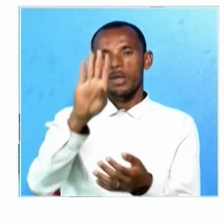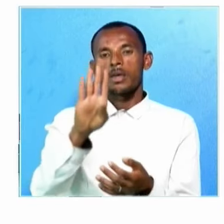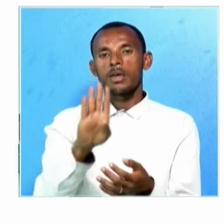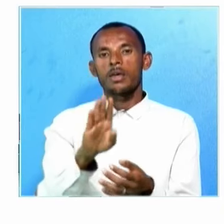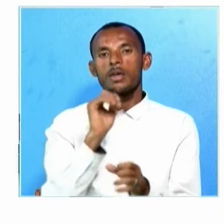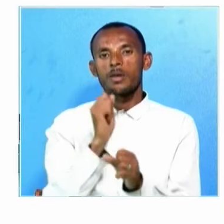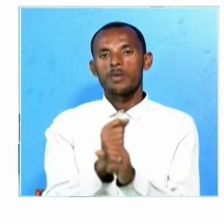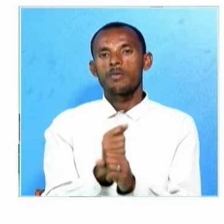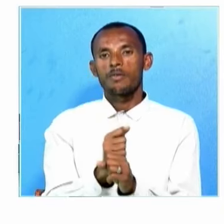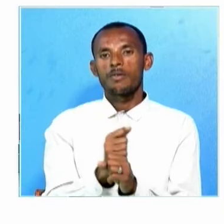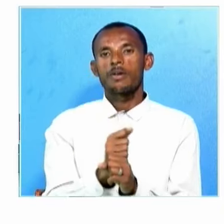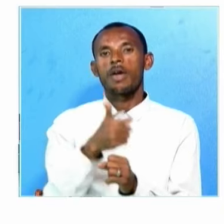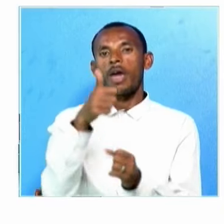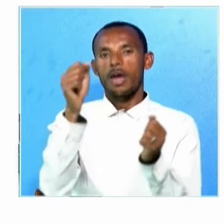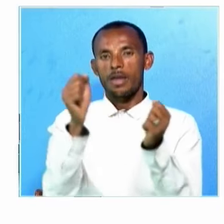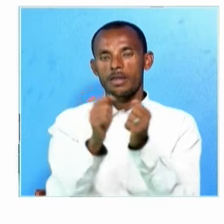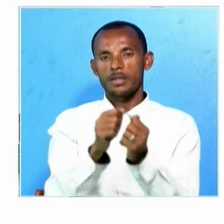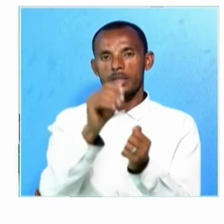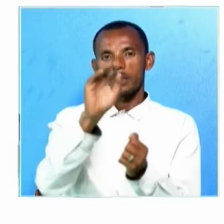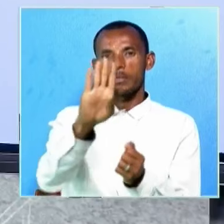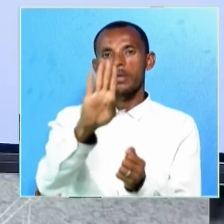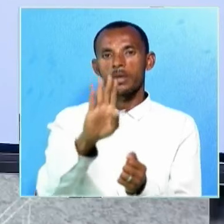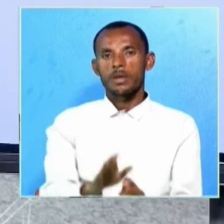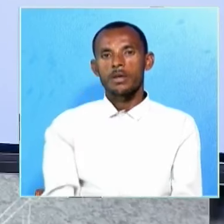find A intersection B.